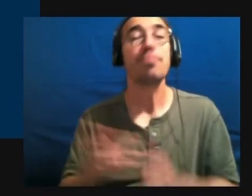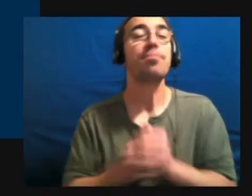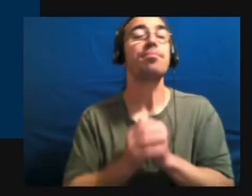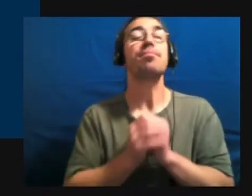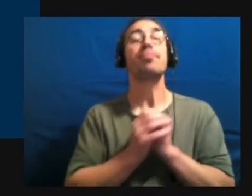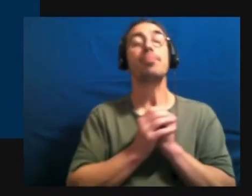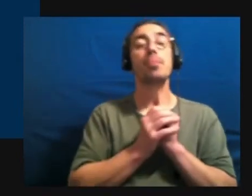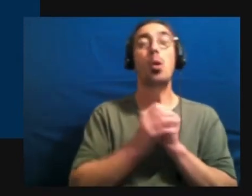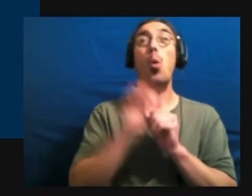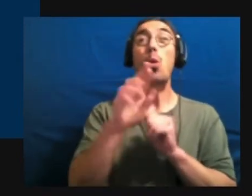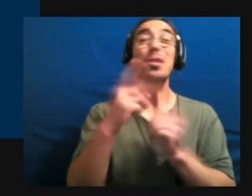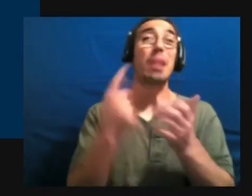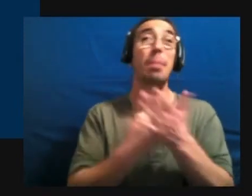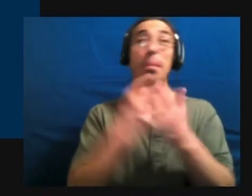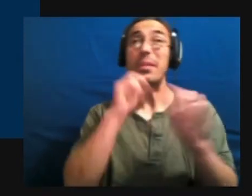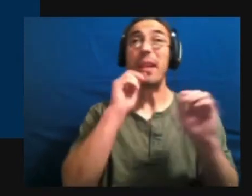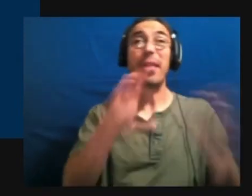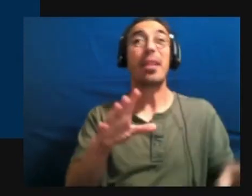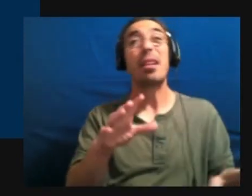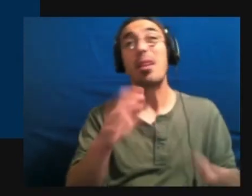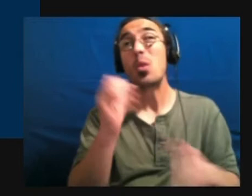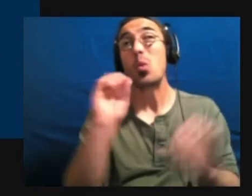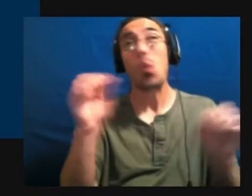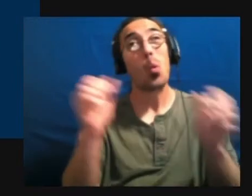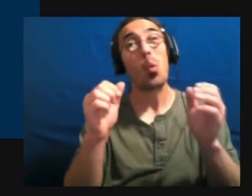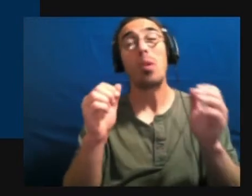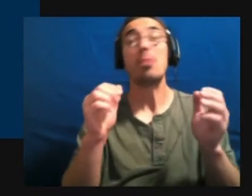that's okay. And that's something to be celebrated.